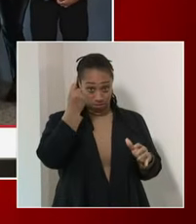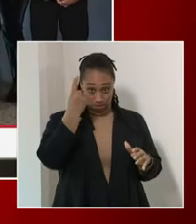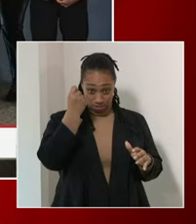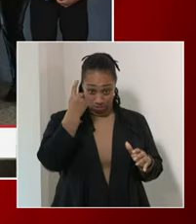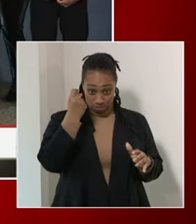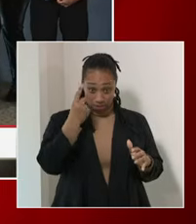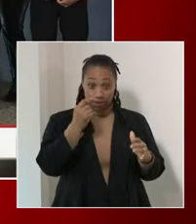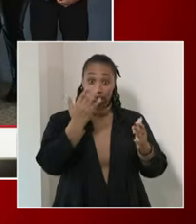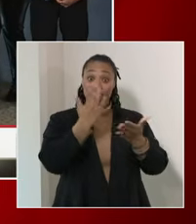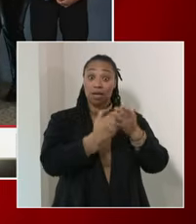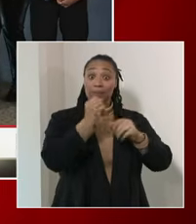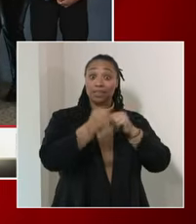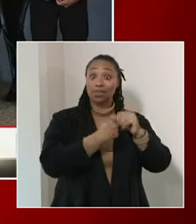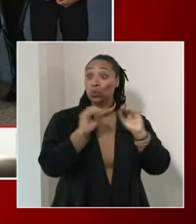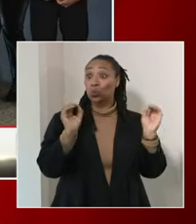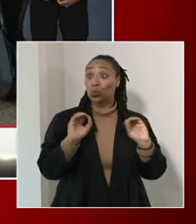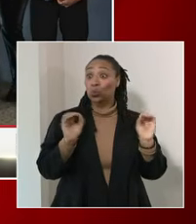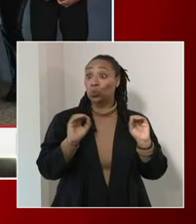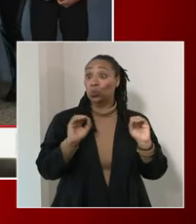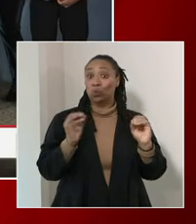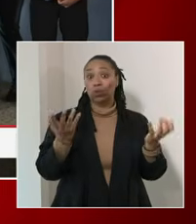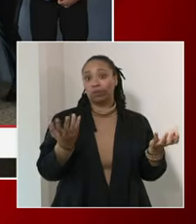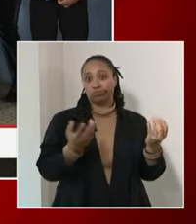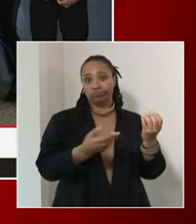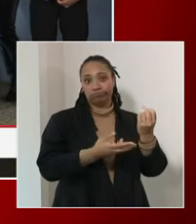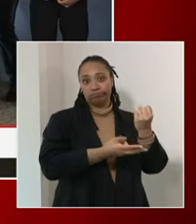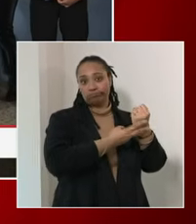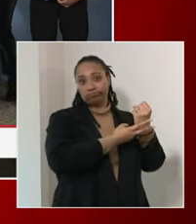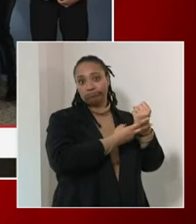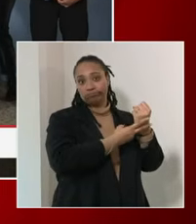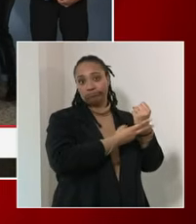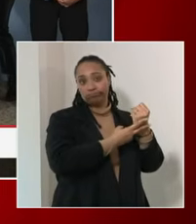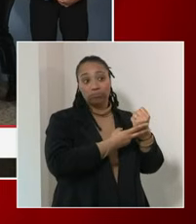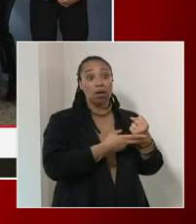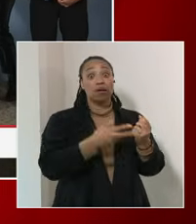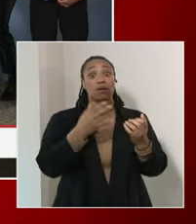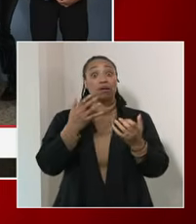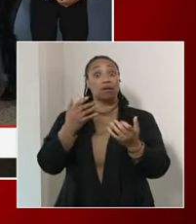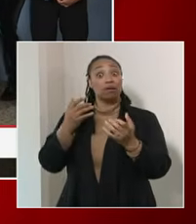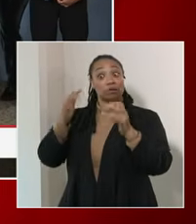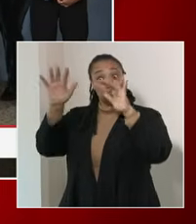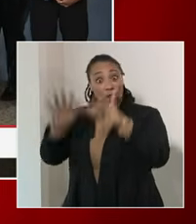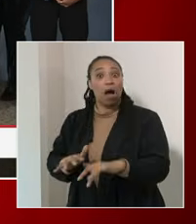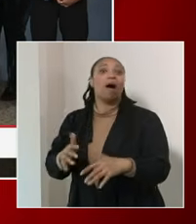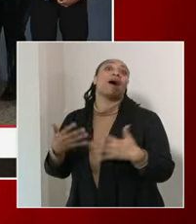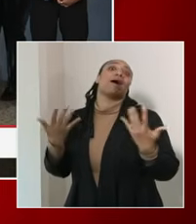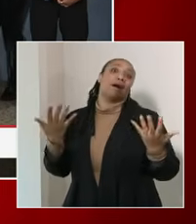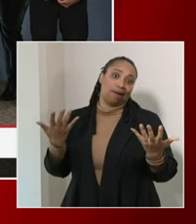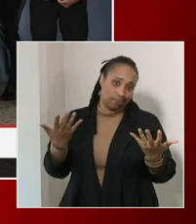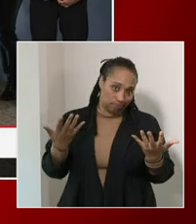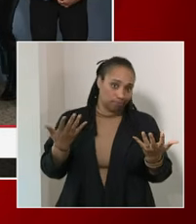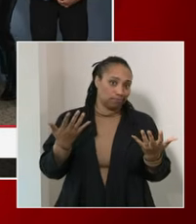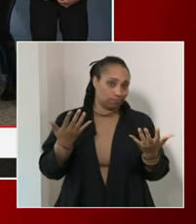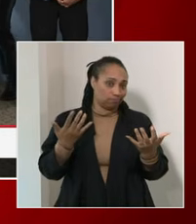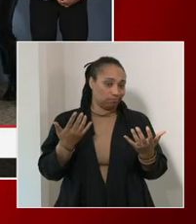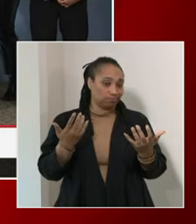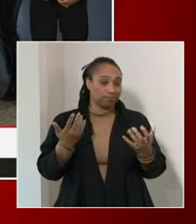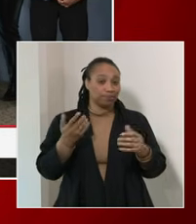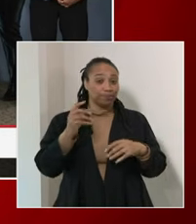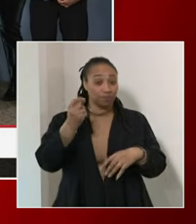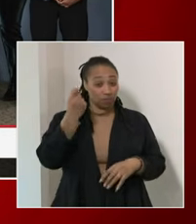all. We've had years like this where we have a major one. When this is arriving, we tapped a $20 million